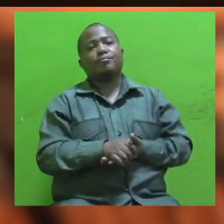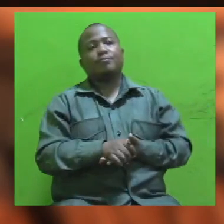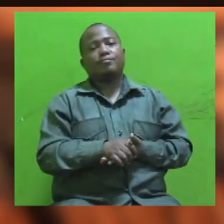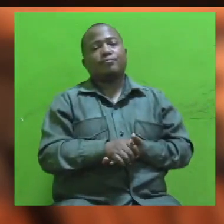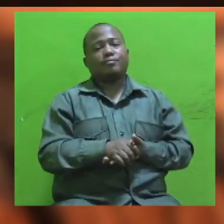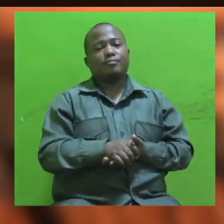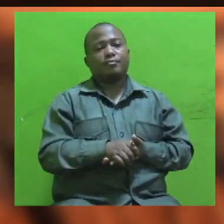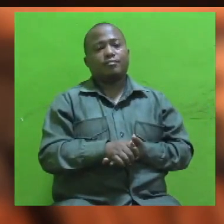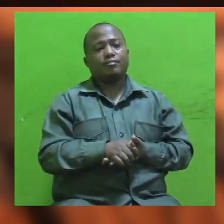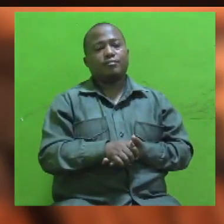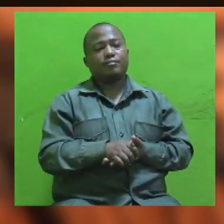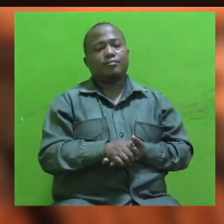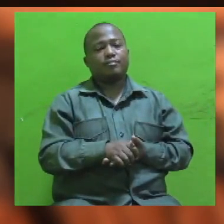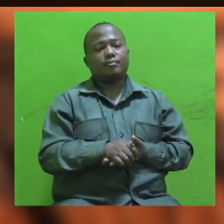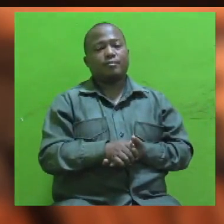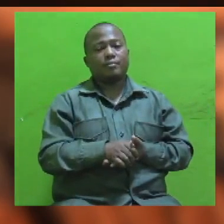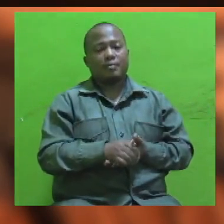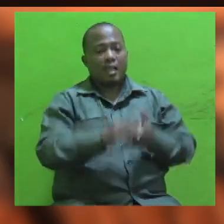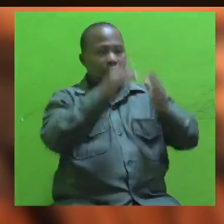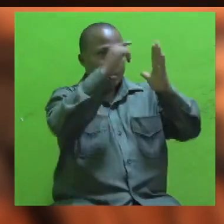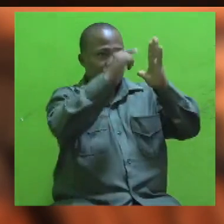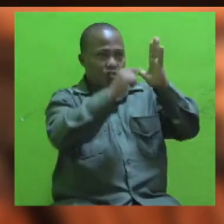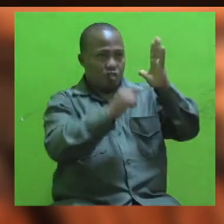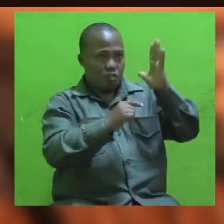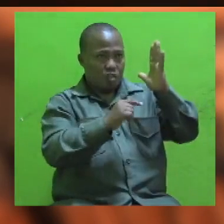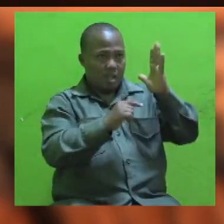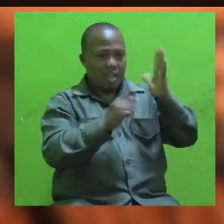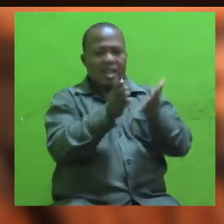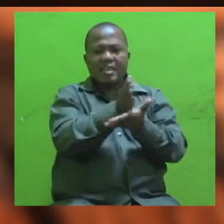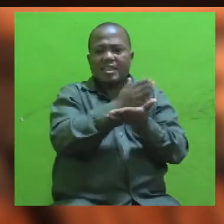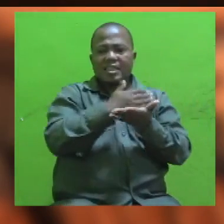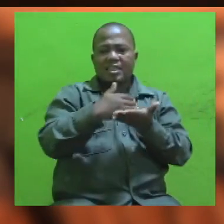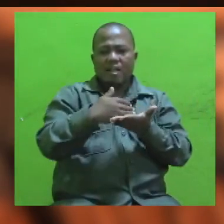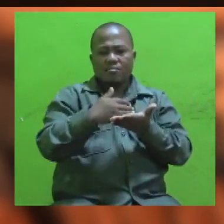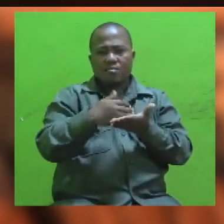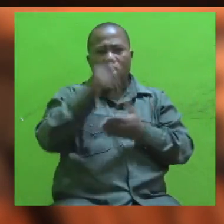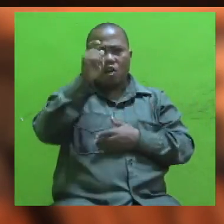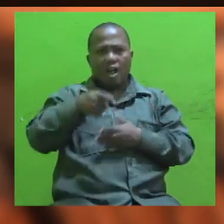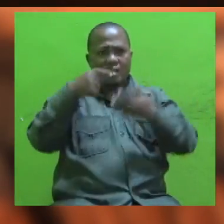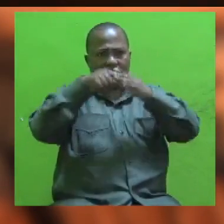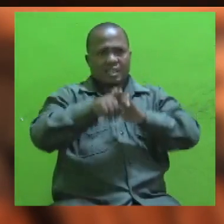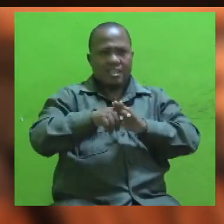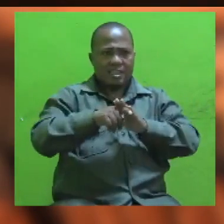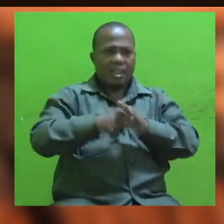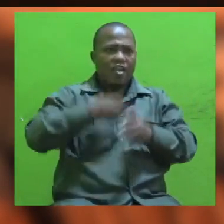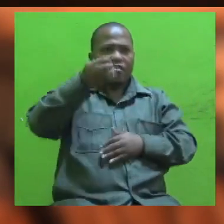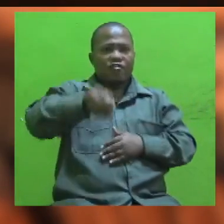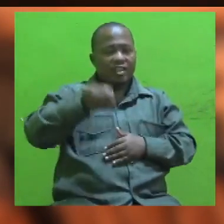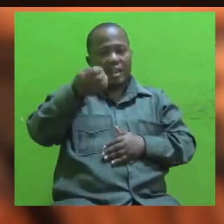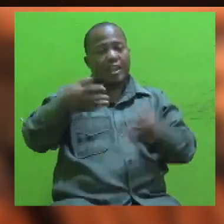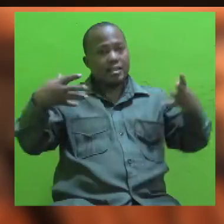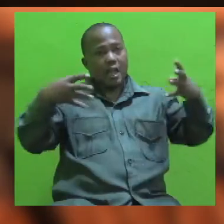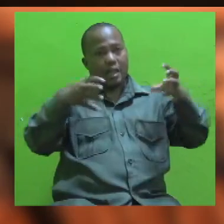area. So the following are some of the functions of the village assembly. Village assembly, in fact, my dear